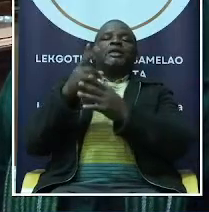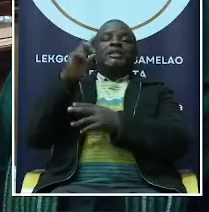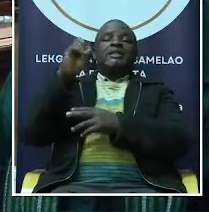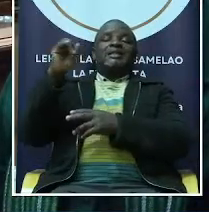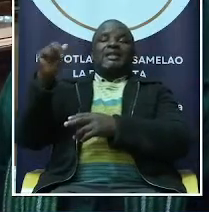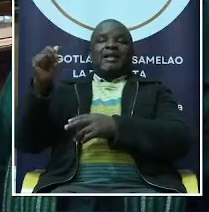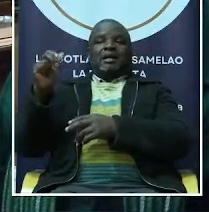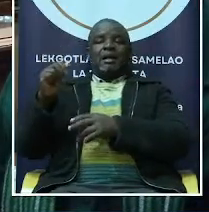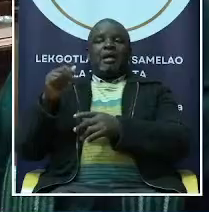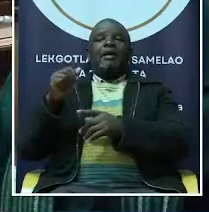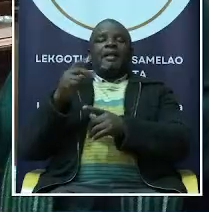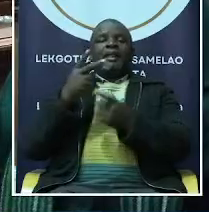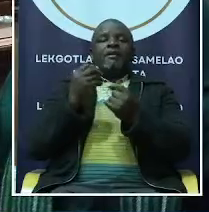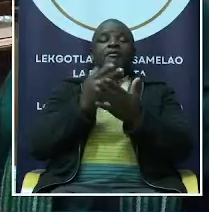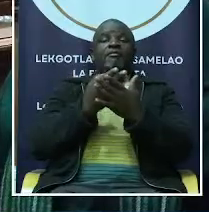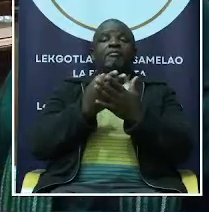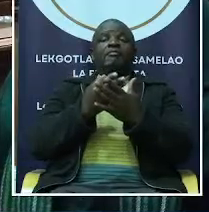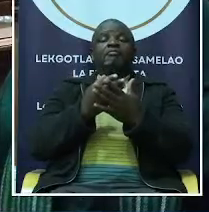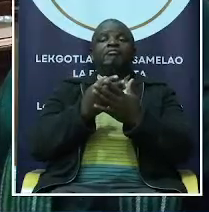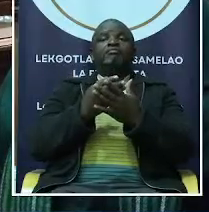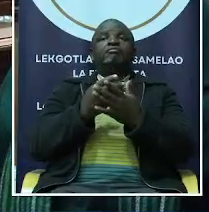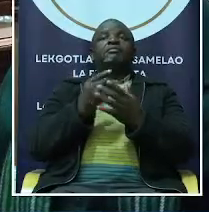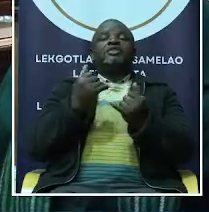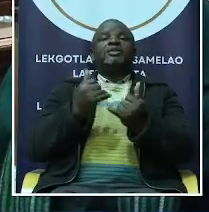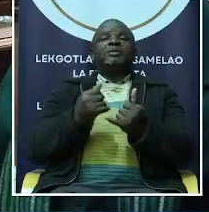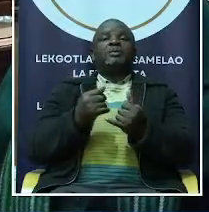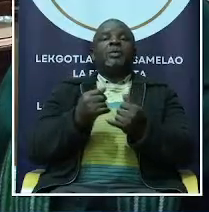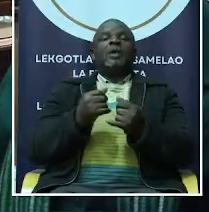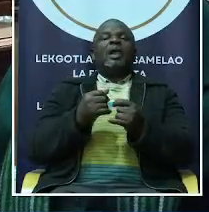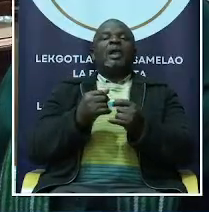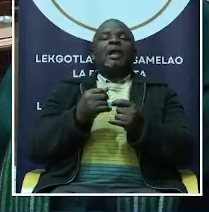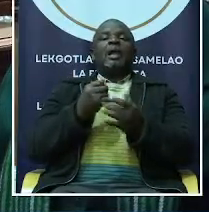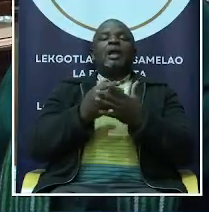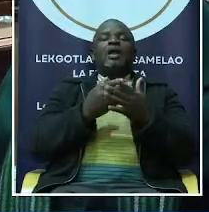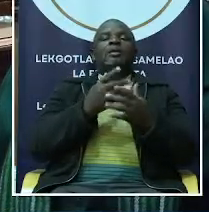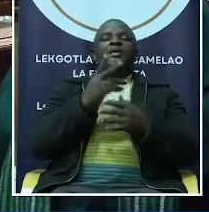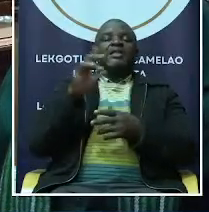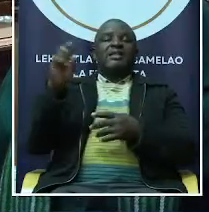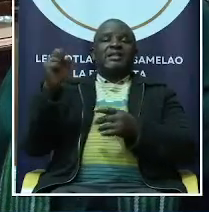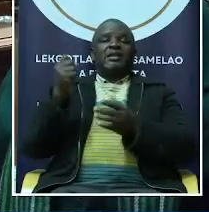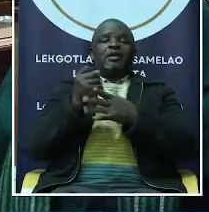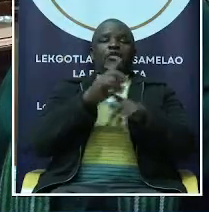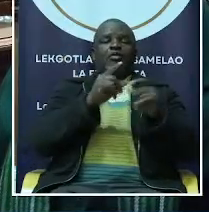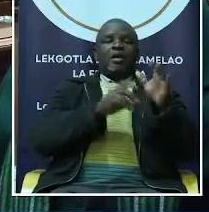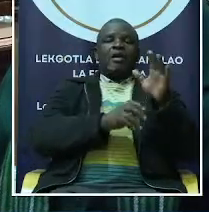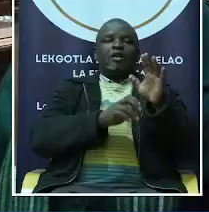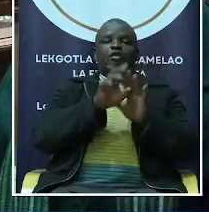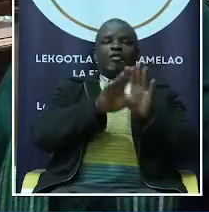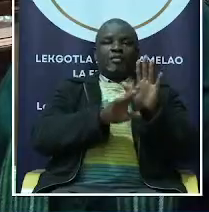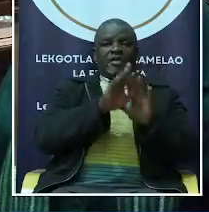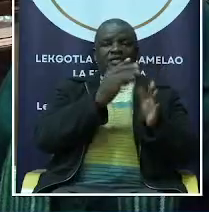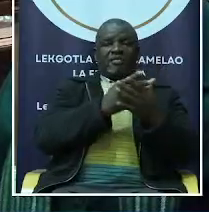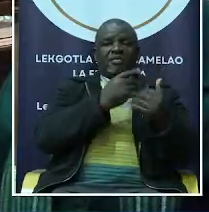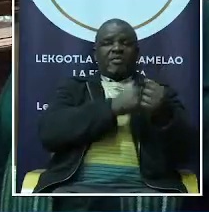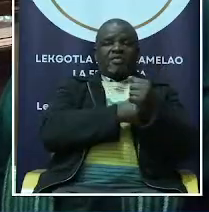huge space between itself and then local economic development offices.